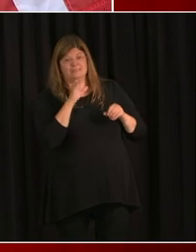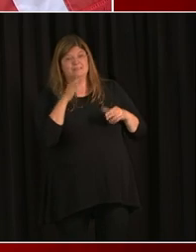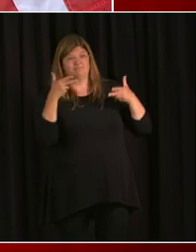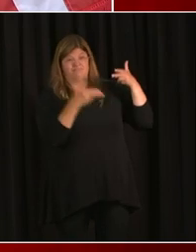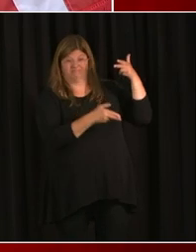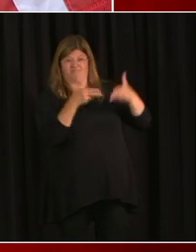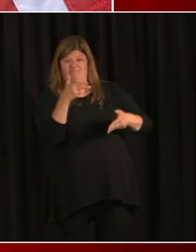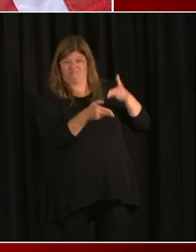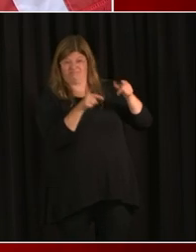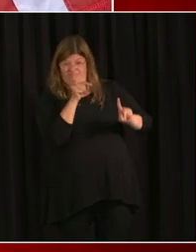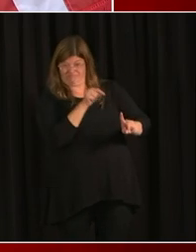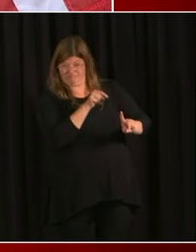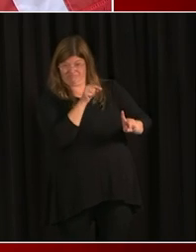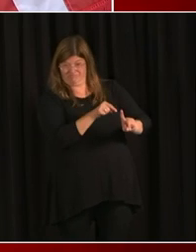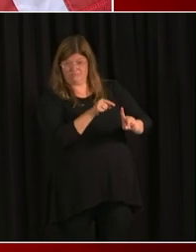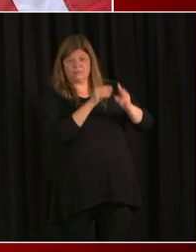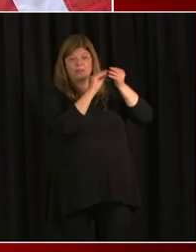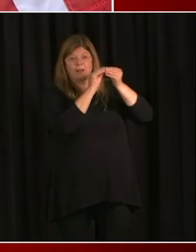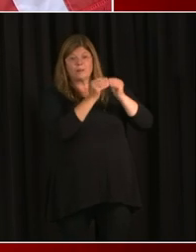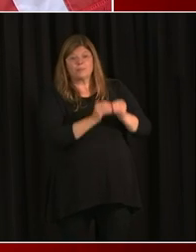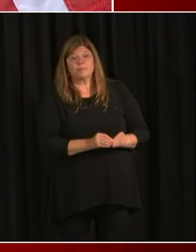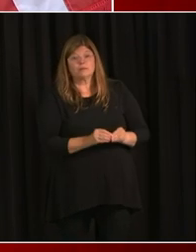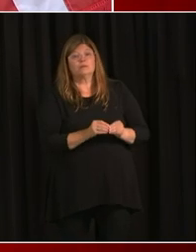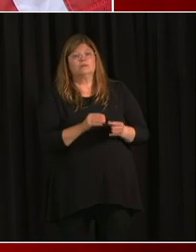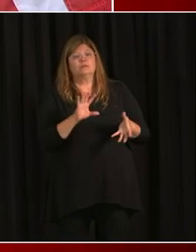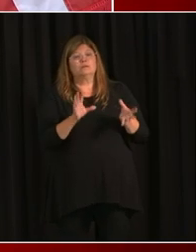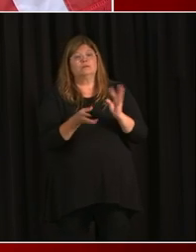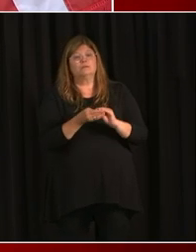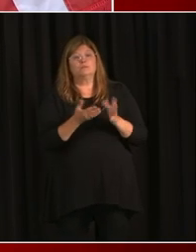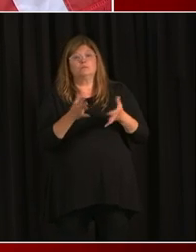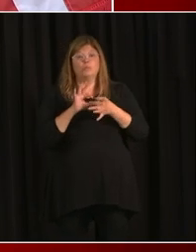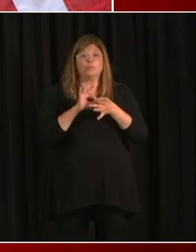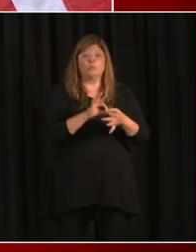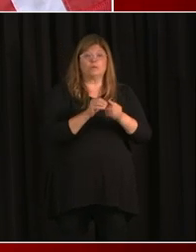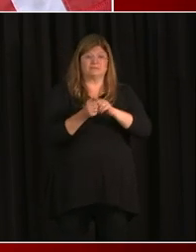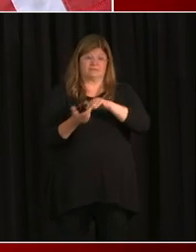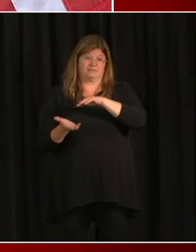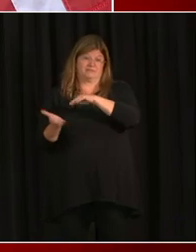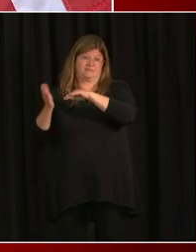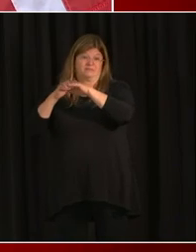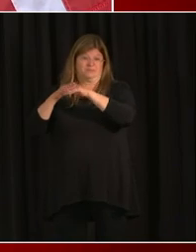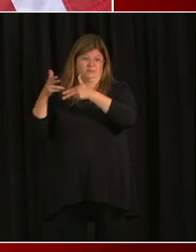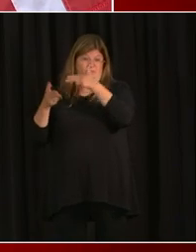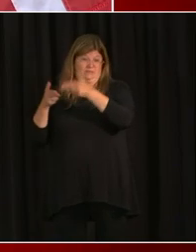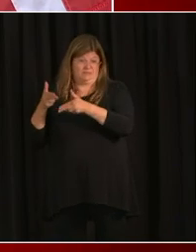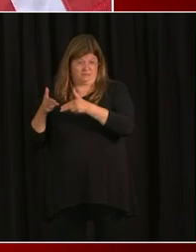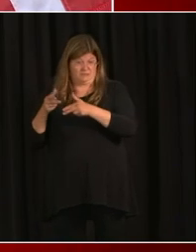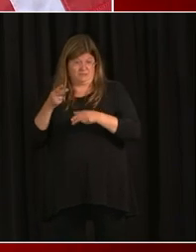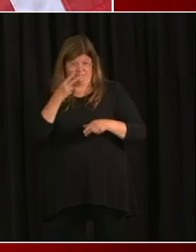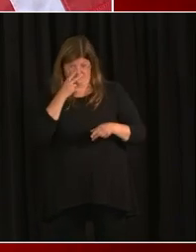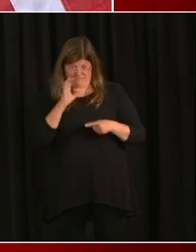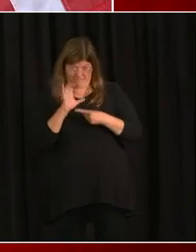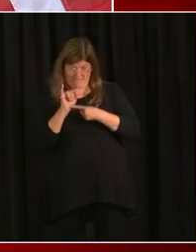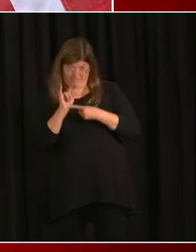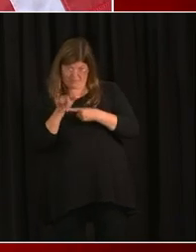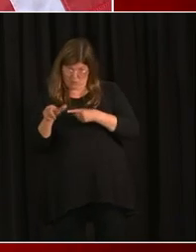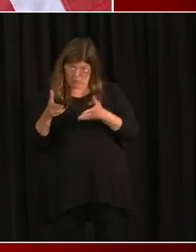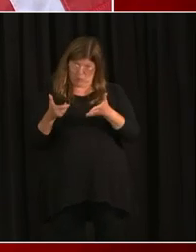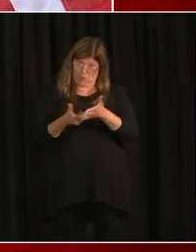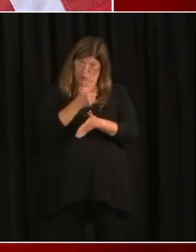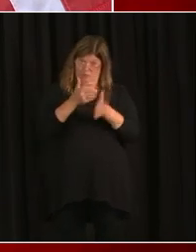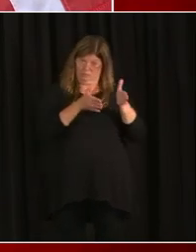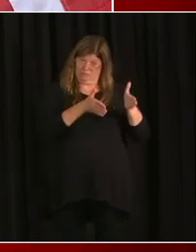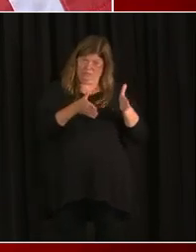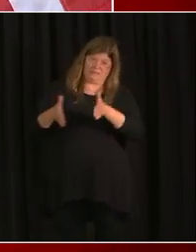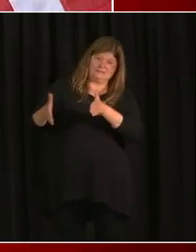June 1st? And also with regard to the increase of shootings that we've seen in the city, is there a new plan, any